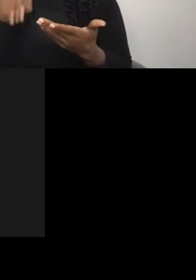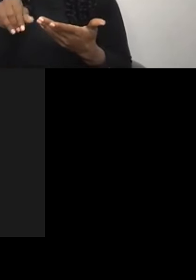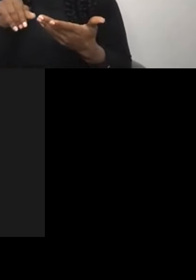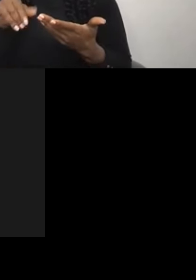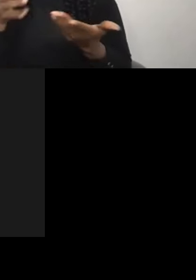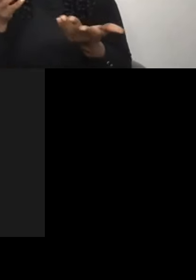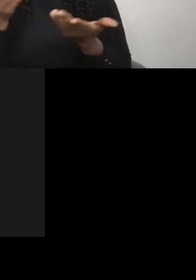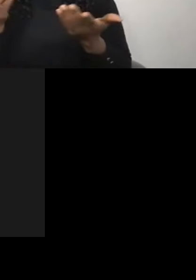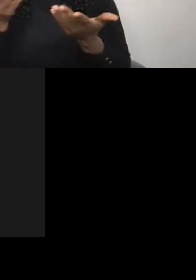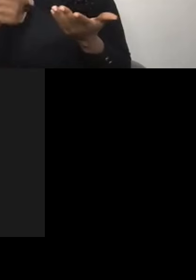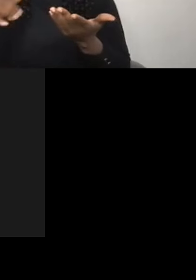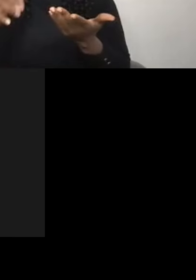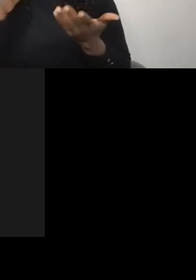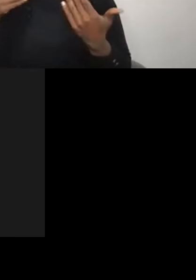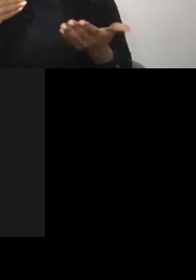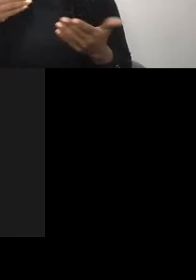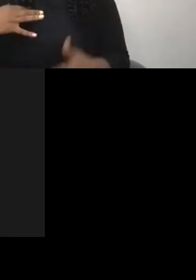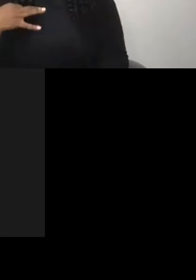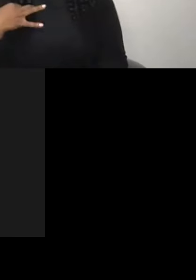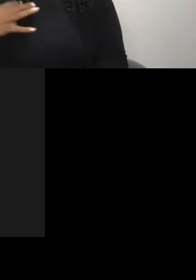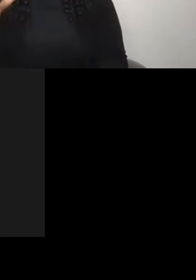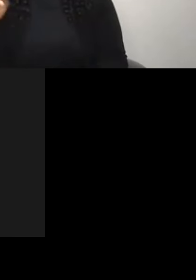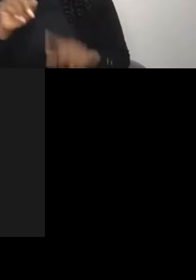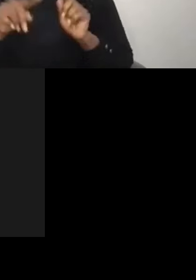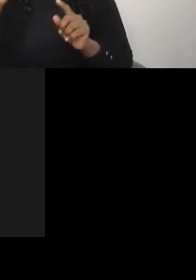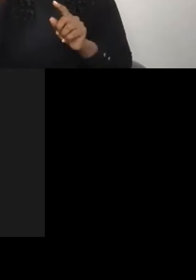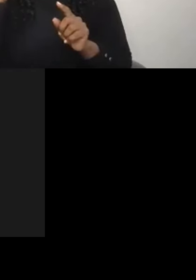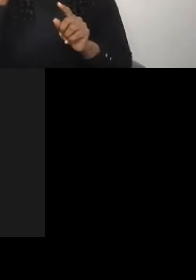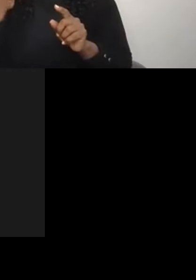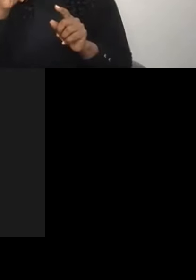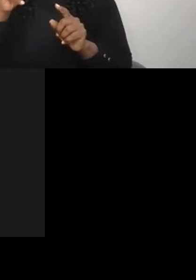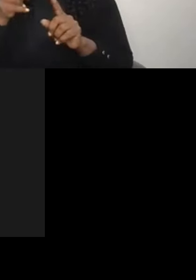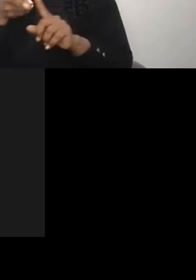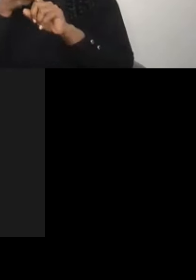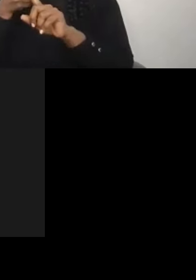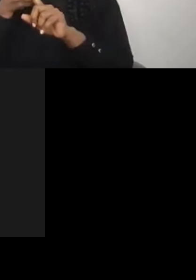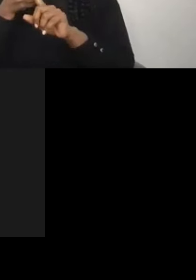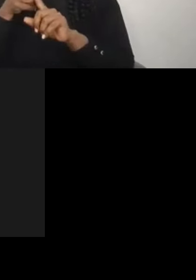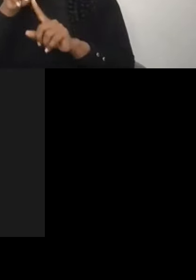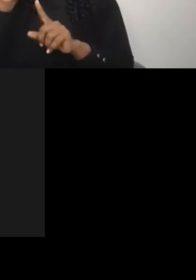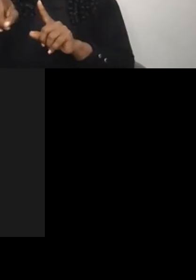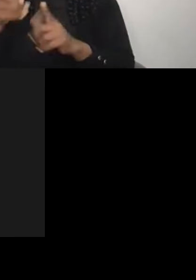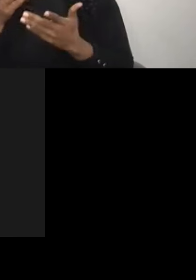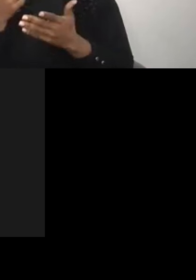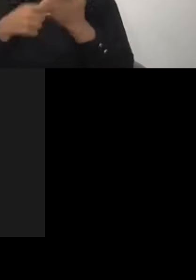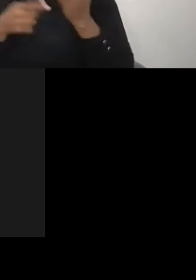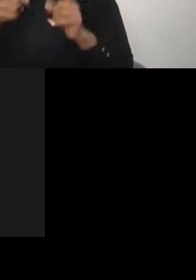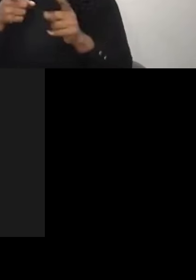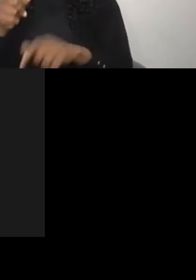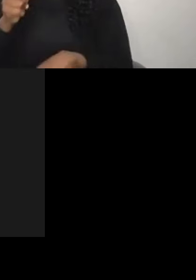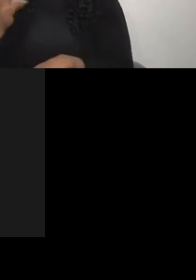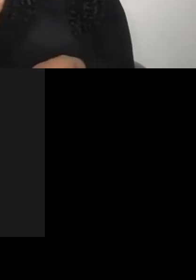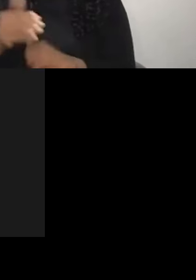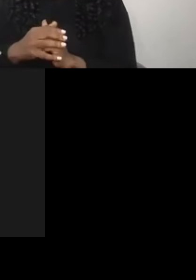know, they will volunteer, but if you can think about a hook question, if you can think about, like, you know, what happened during lunch